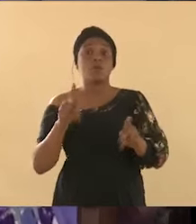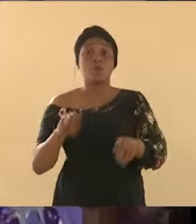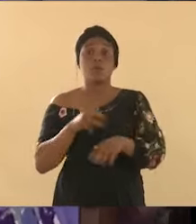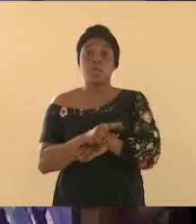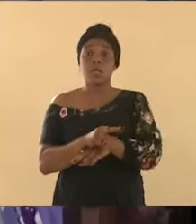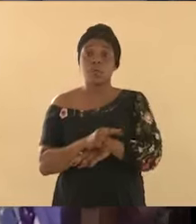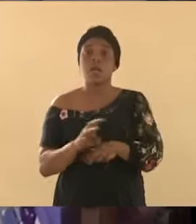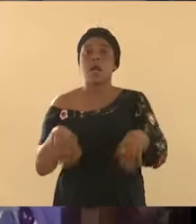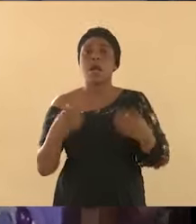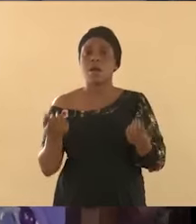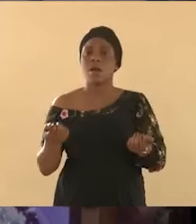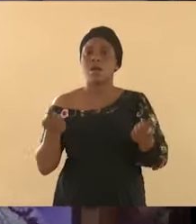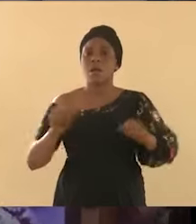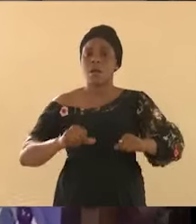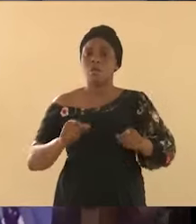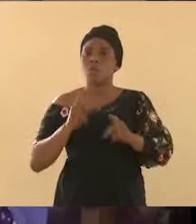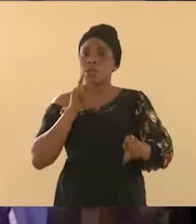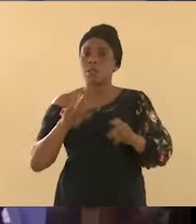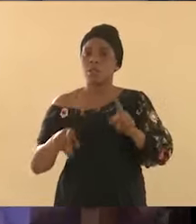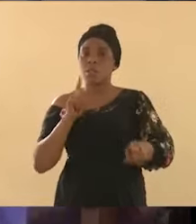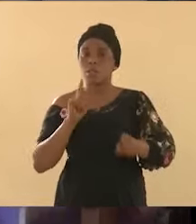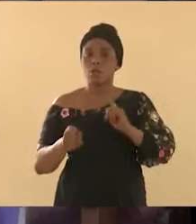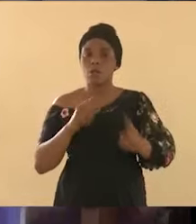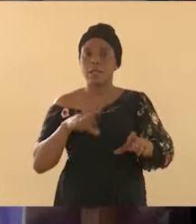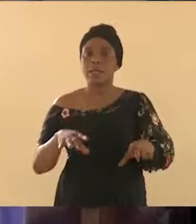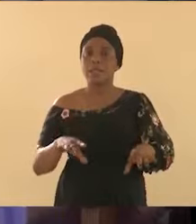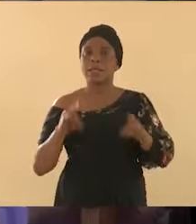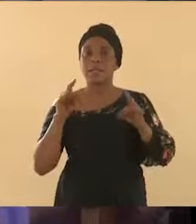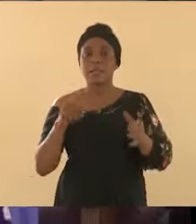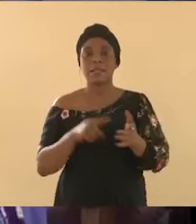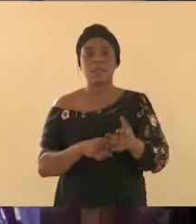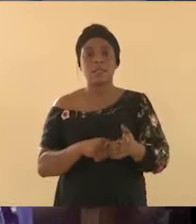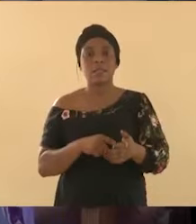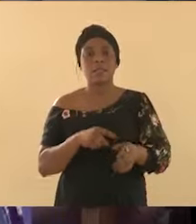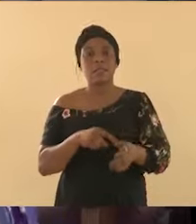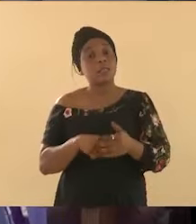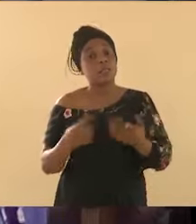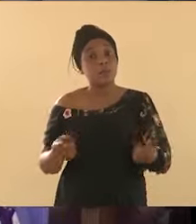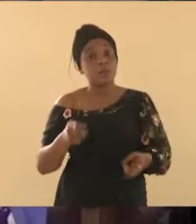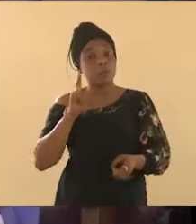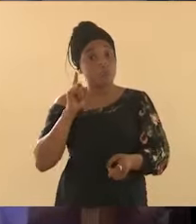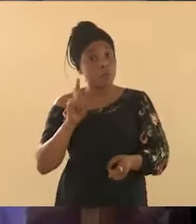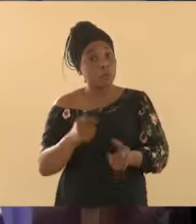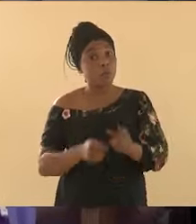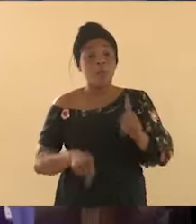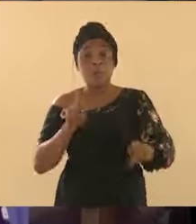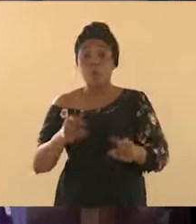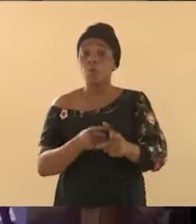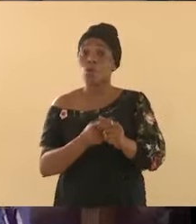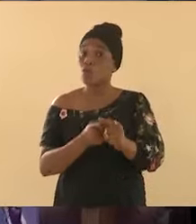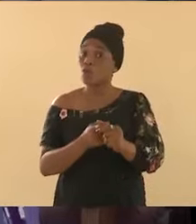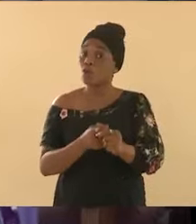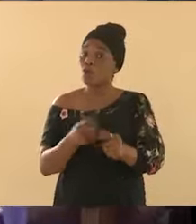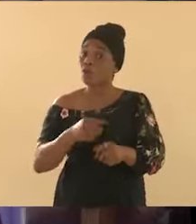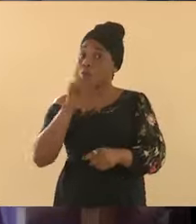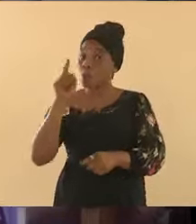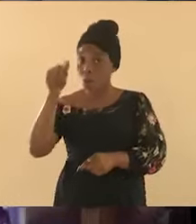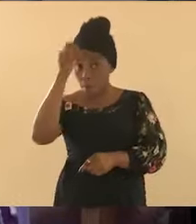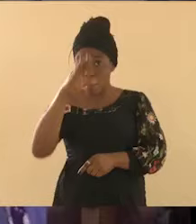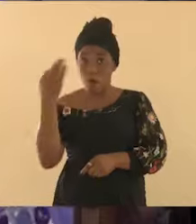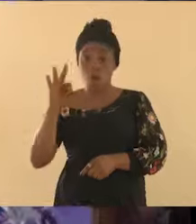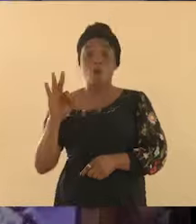of your people sent me whatever and said, how can you be talking like this? People run from one man of God to the other because, as I keep saying, that the